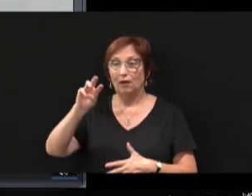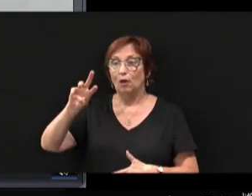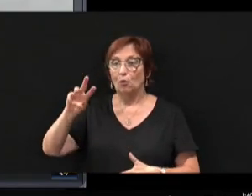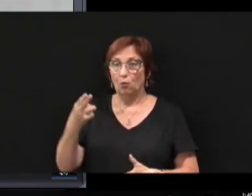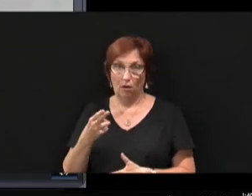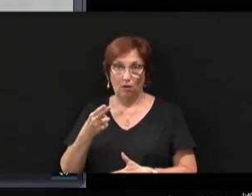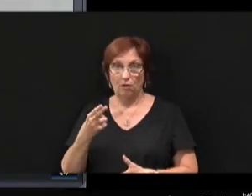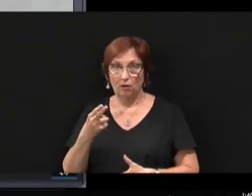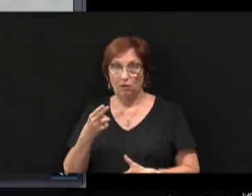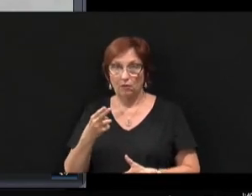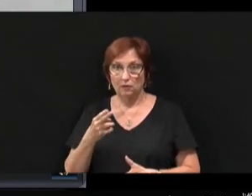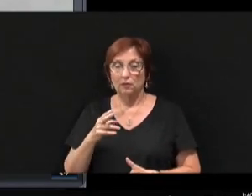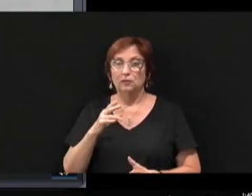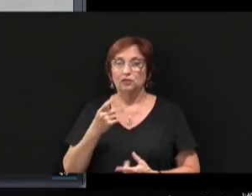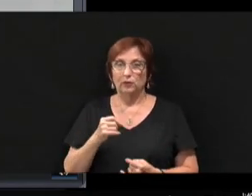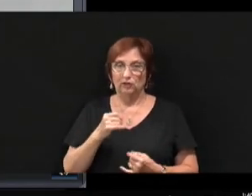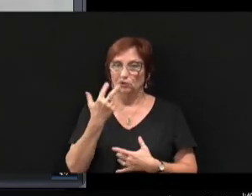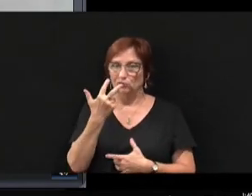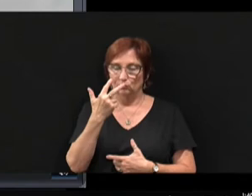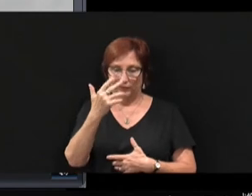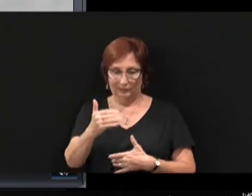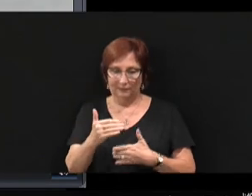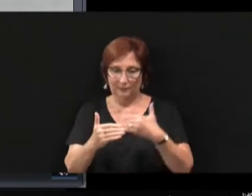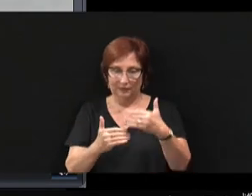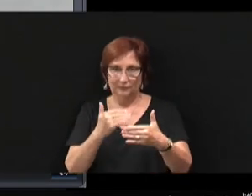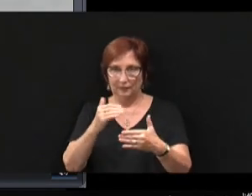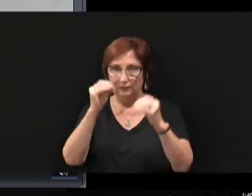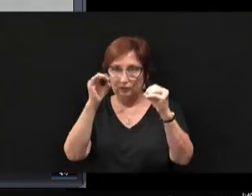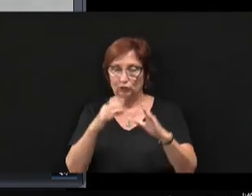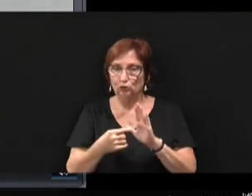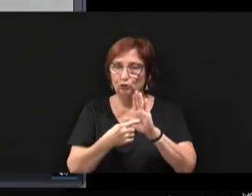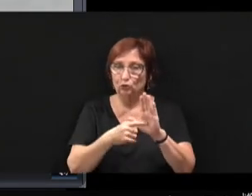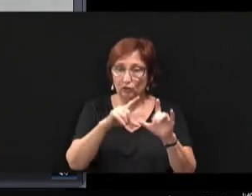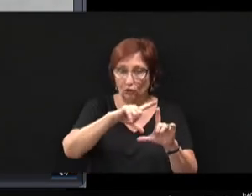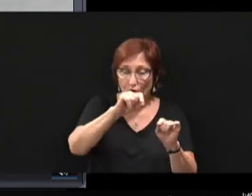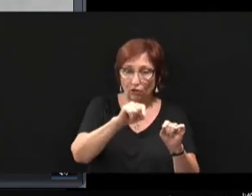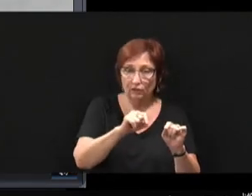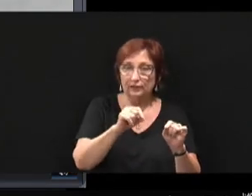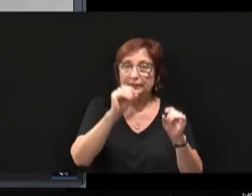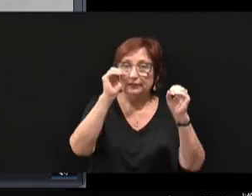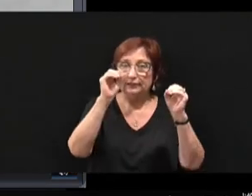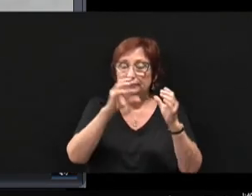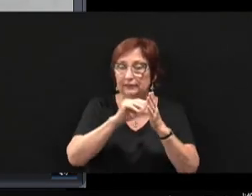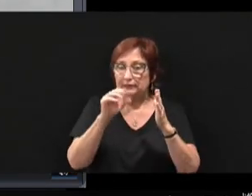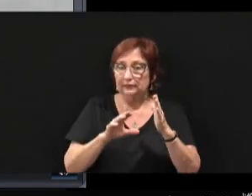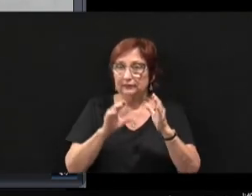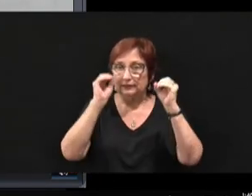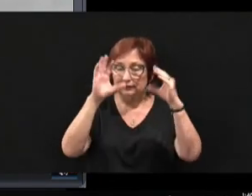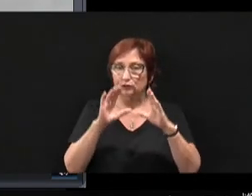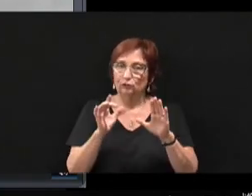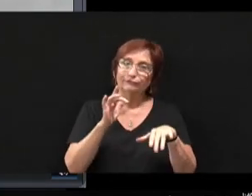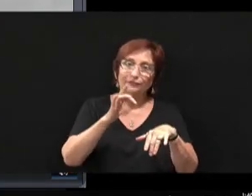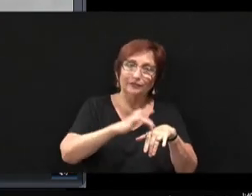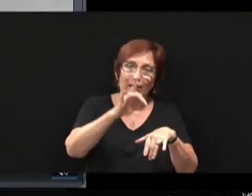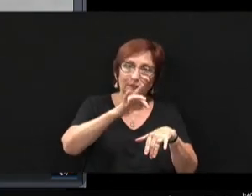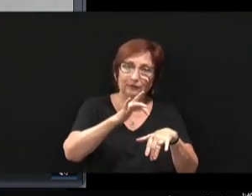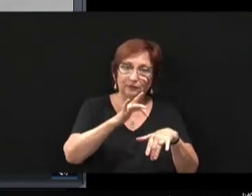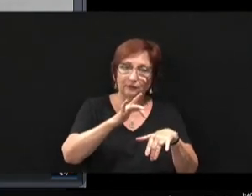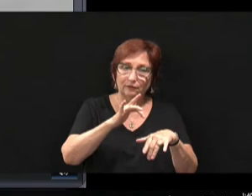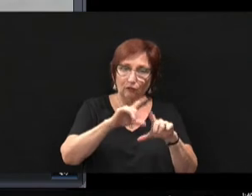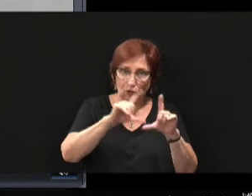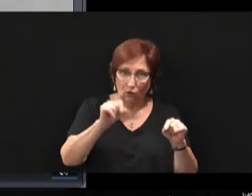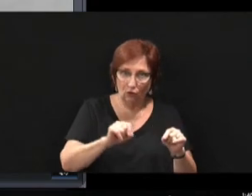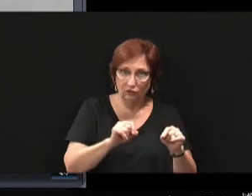So we just did those three steps right there. Teacher shows the card, teacher taps the card, student gives the sound. And then if there